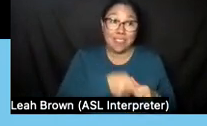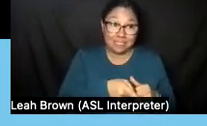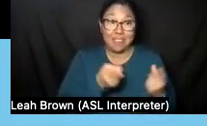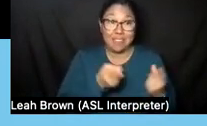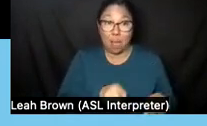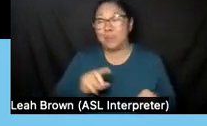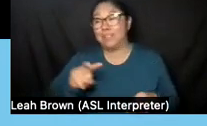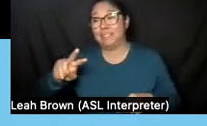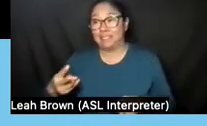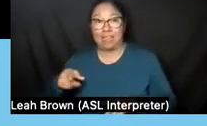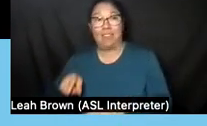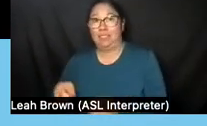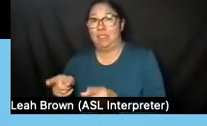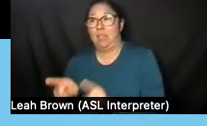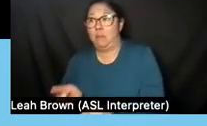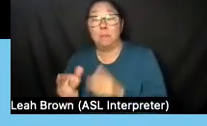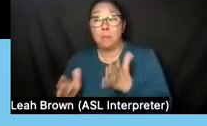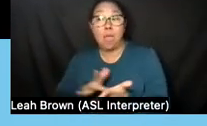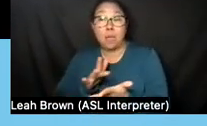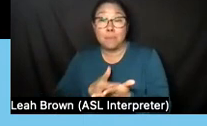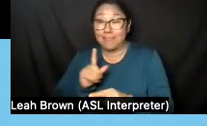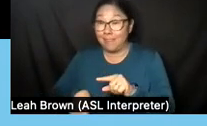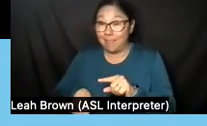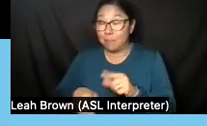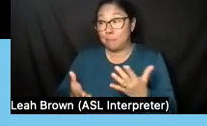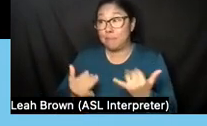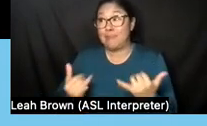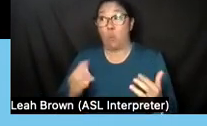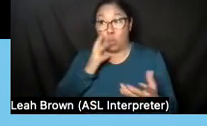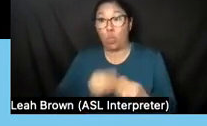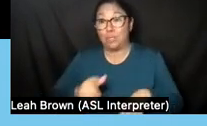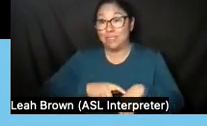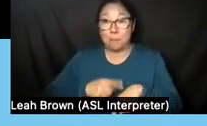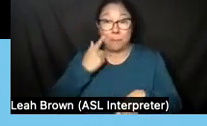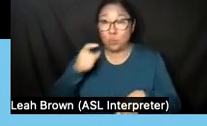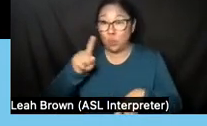remove the iPad, we're going to lose time now because you can't hand it over.